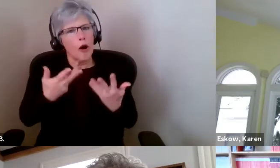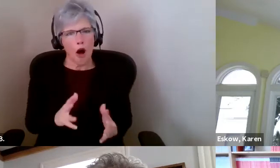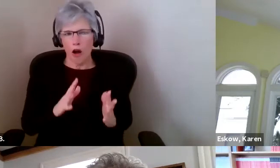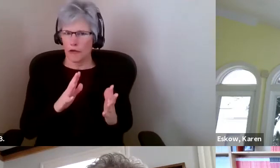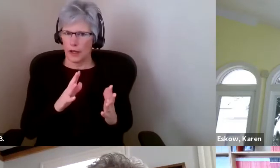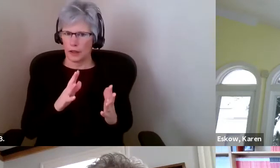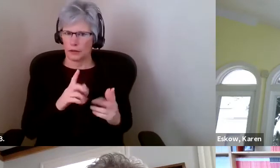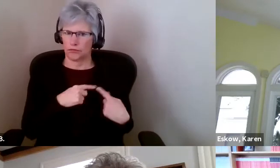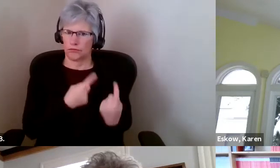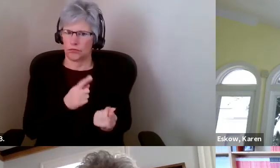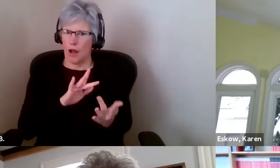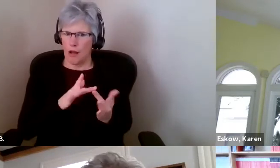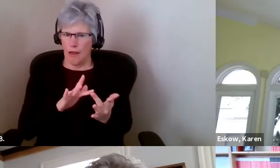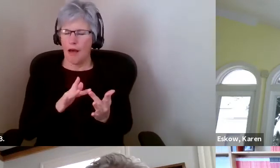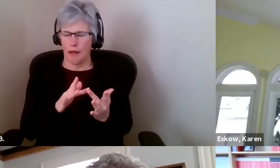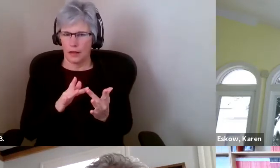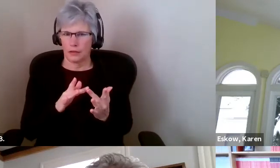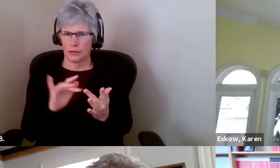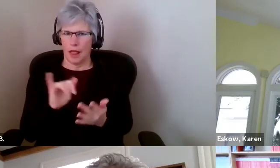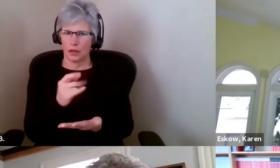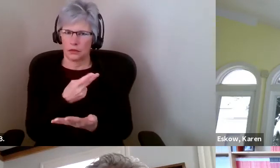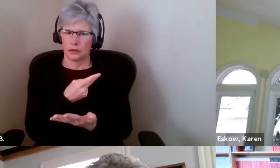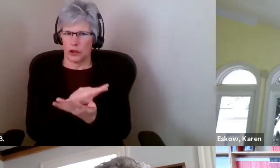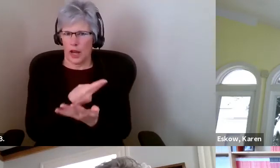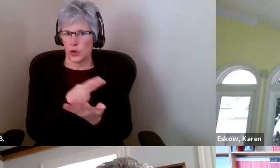and they're purposefully online, especially graduate